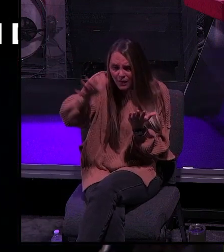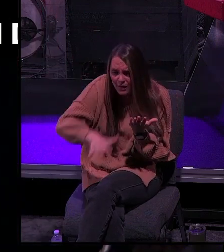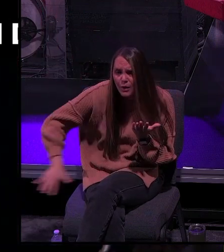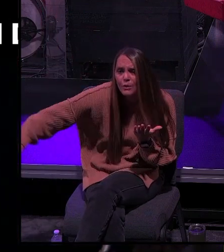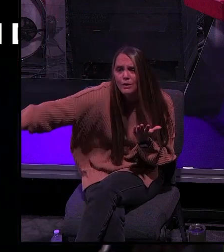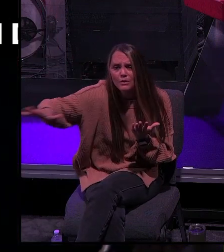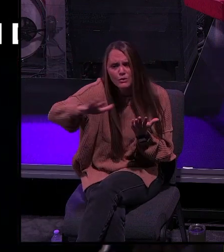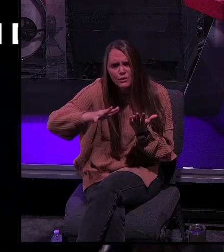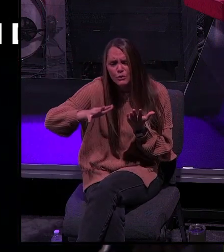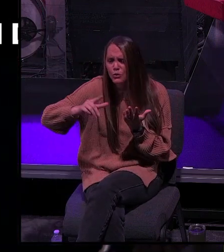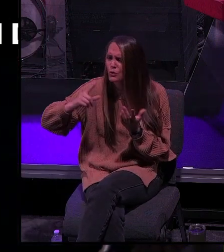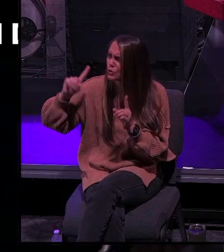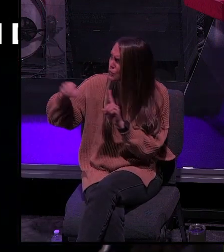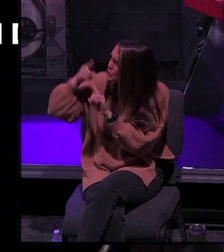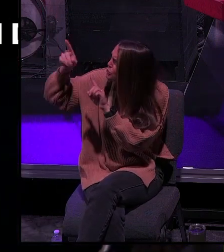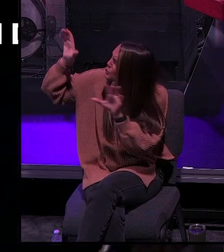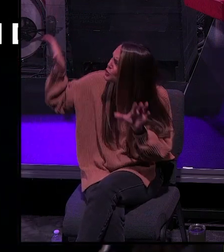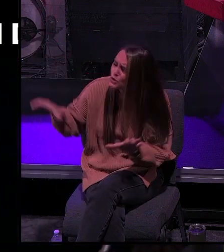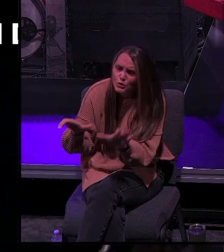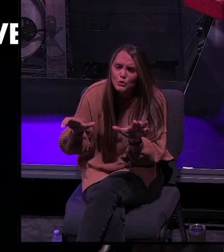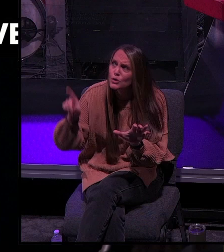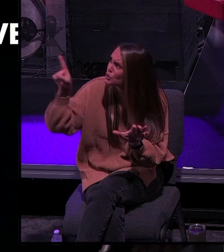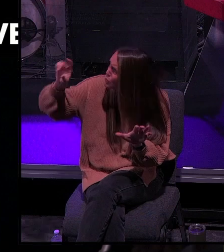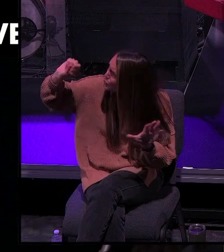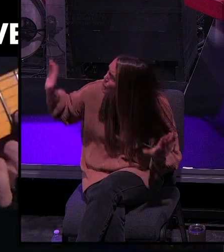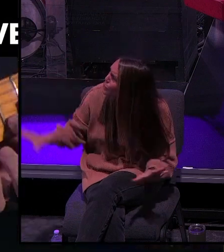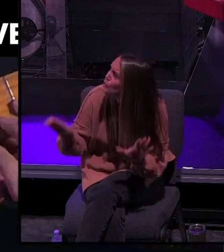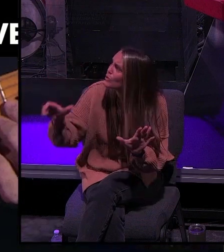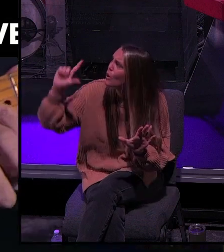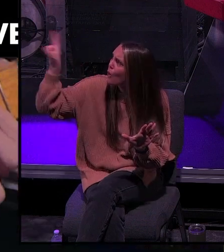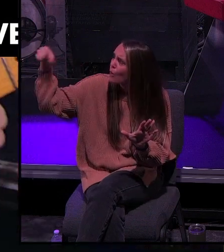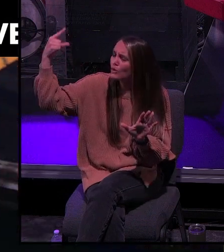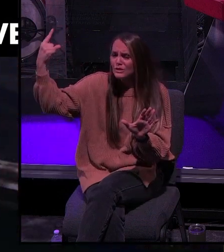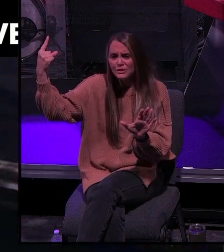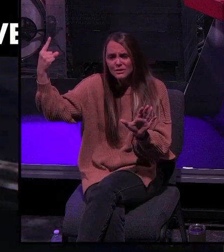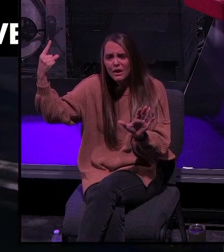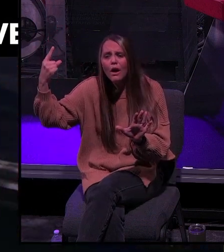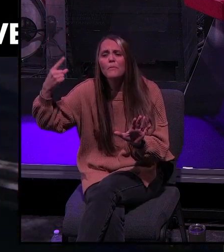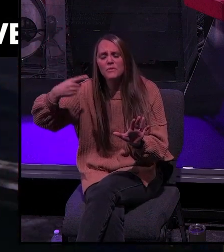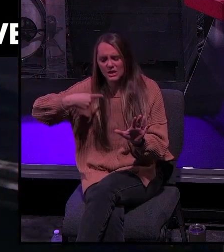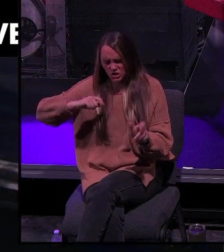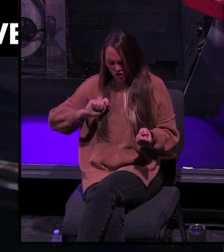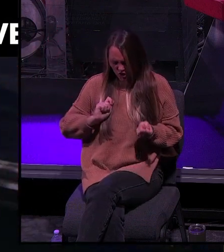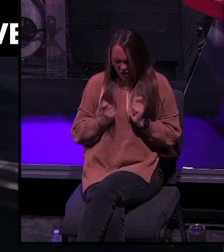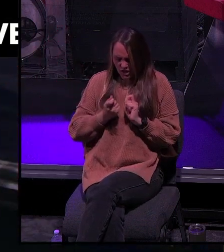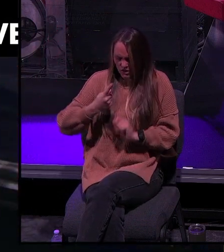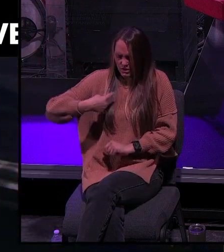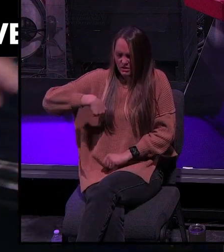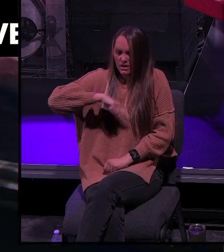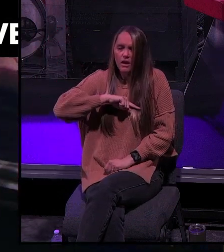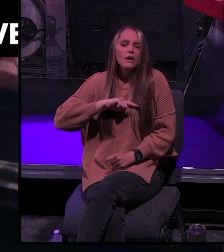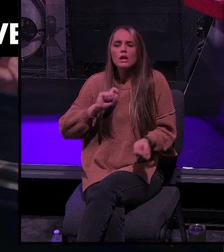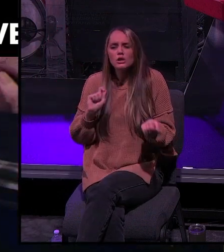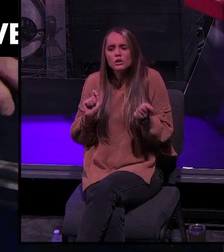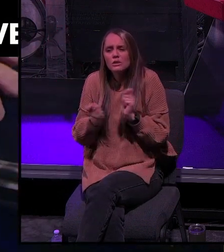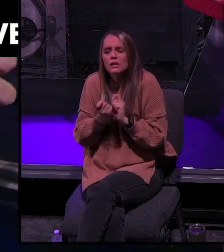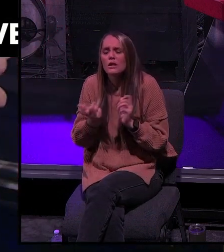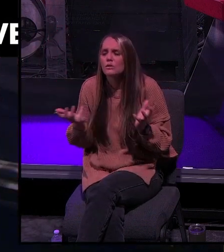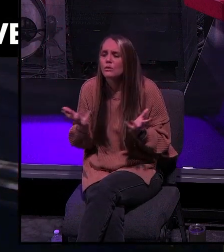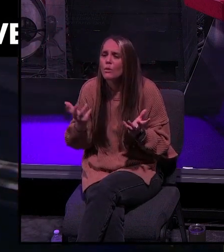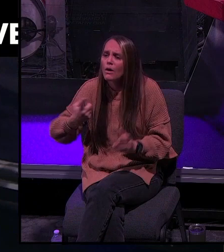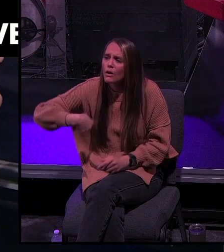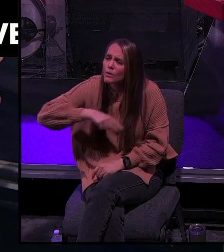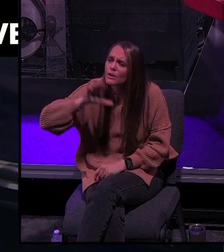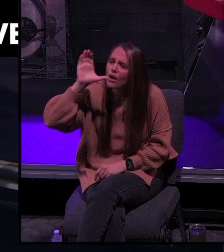room, when you do what only you can do, it changes us, it changes what we